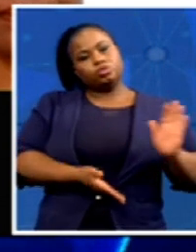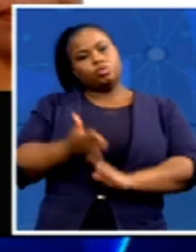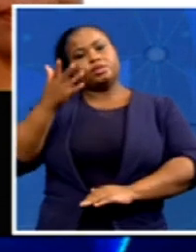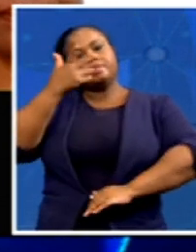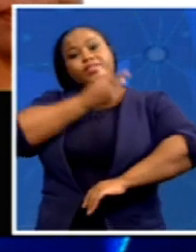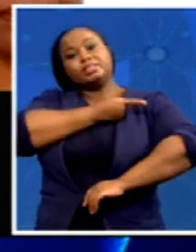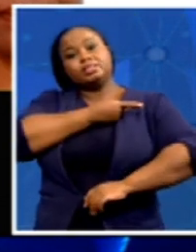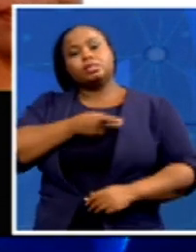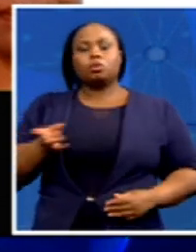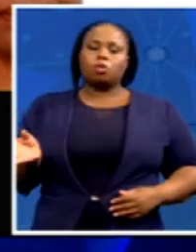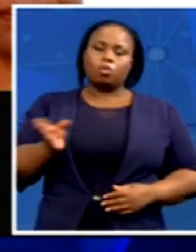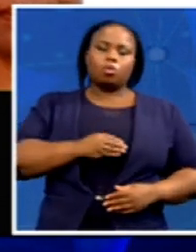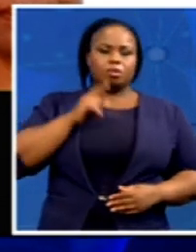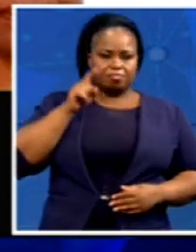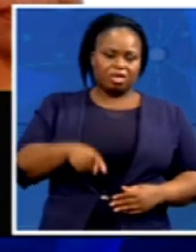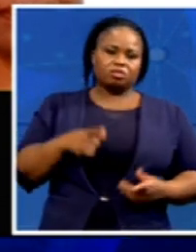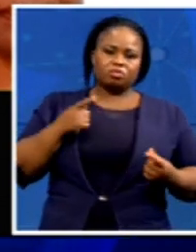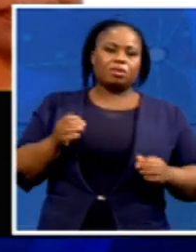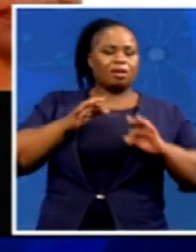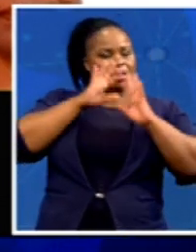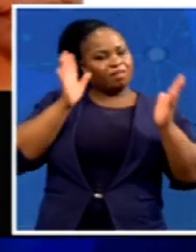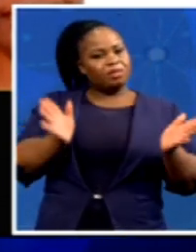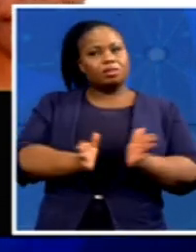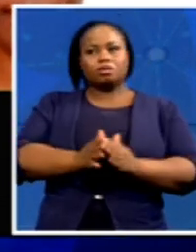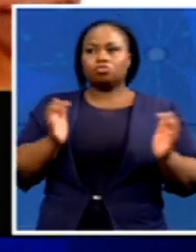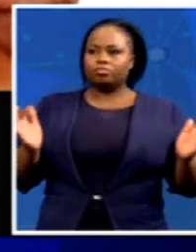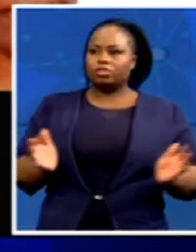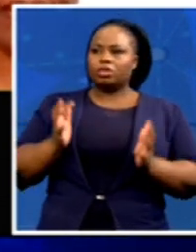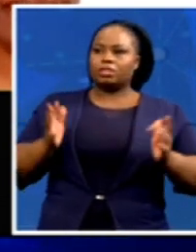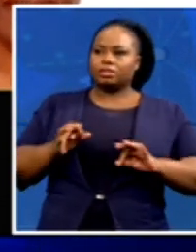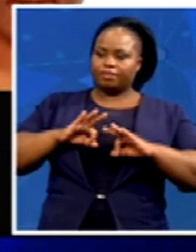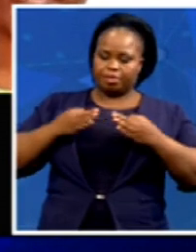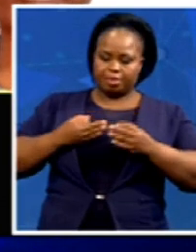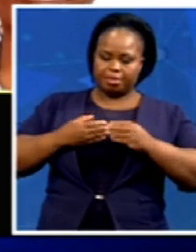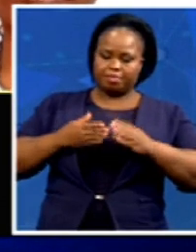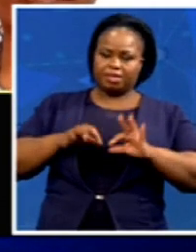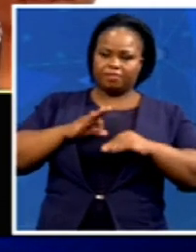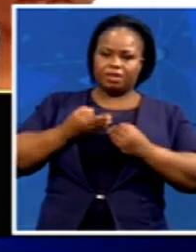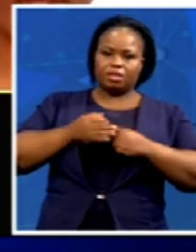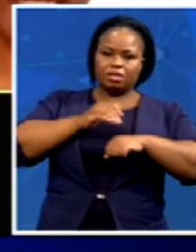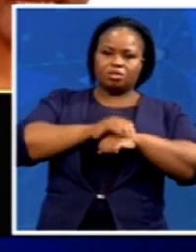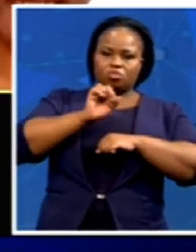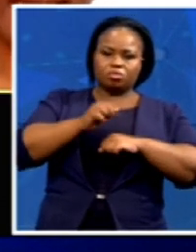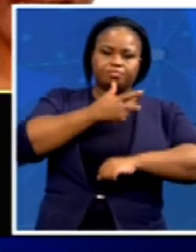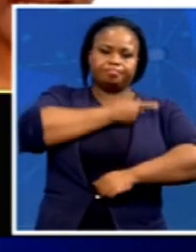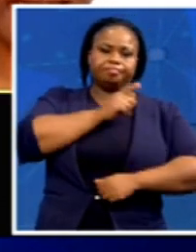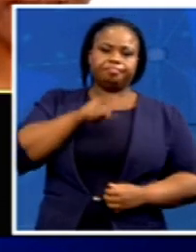everything possible to encourage our loved ones to go out there and get their vaccines. All right, thank you,